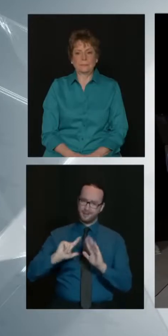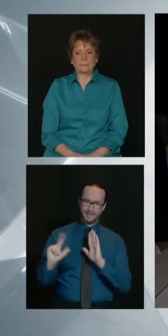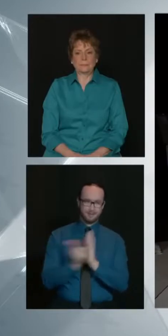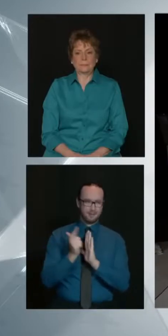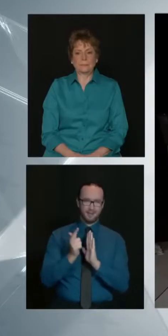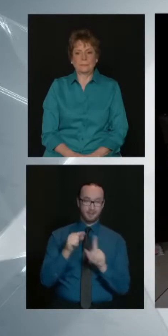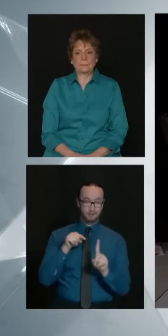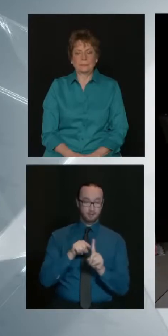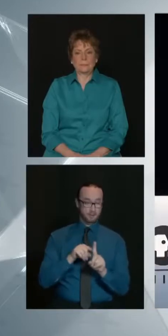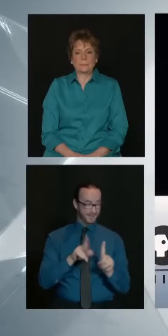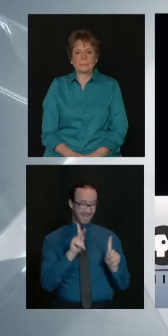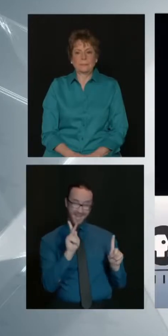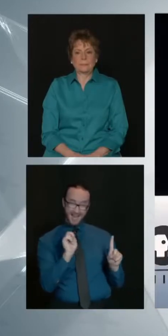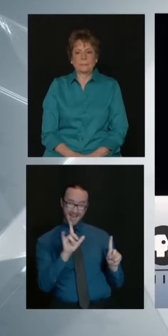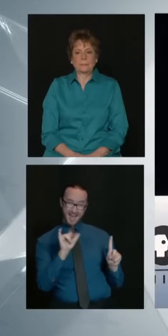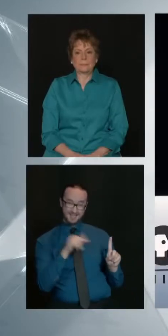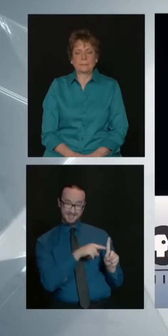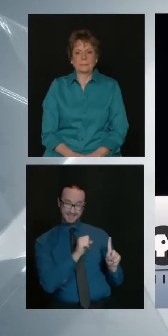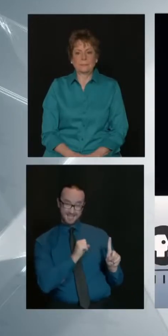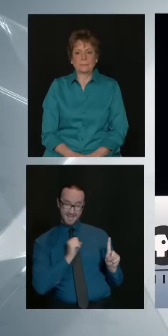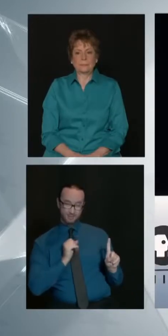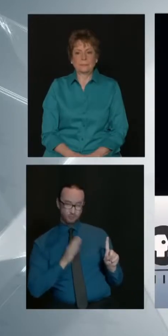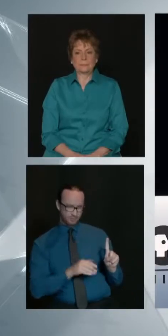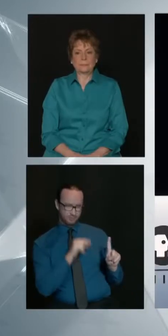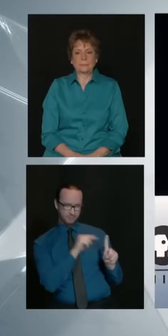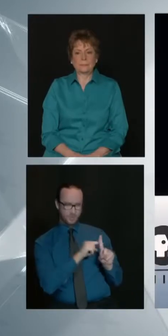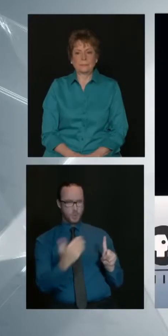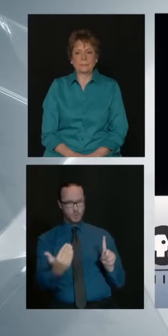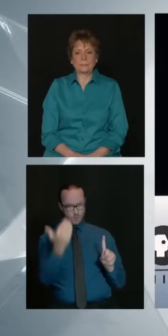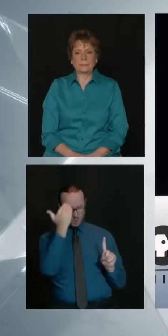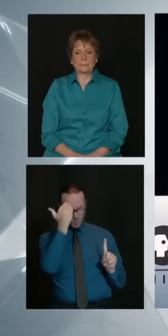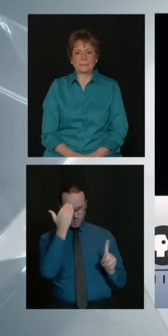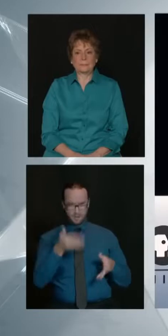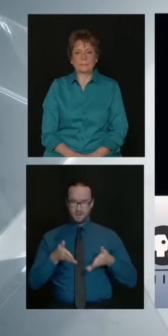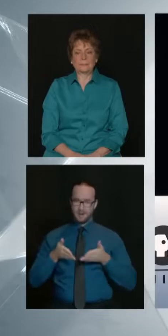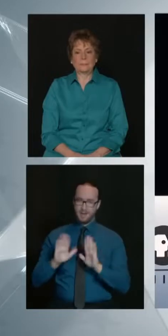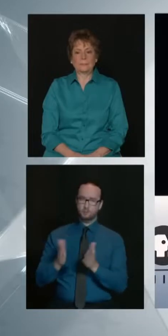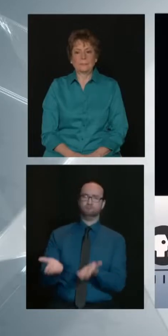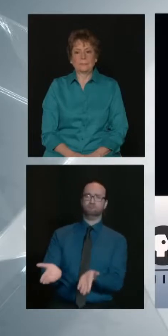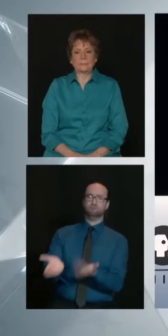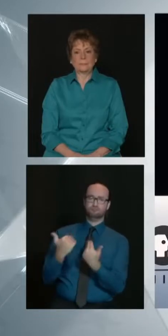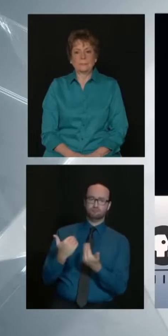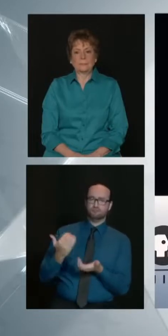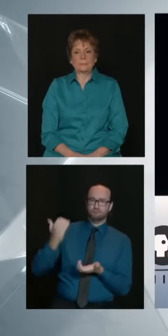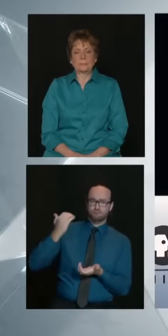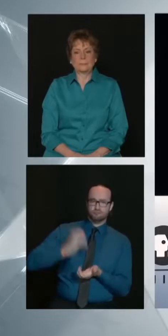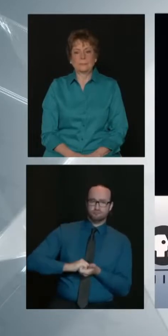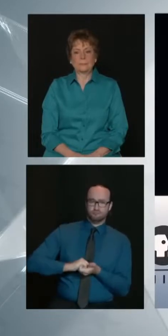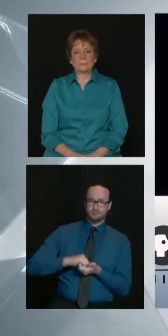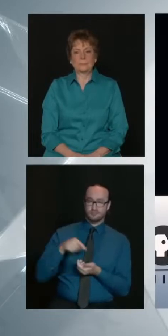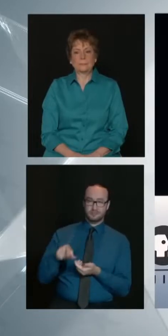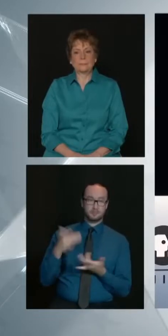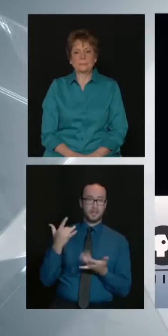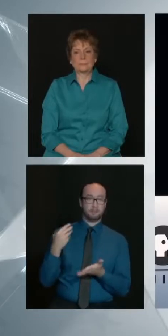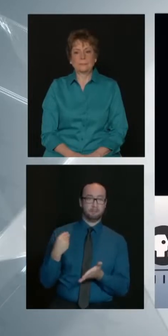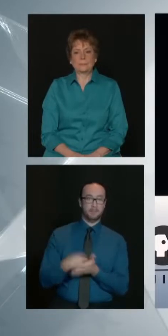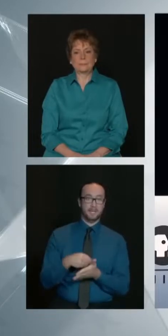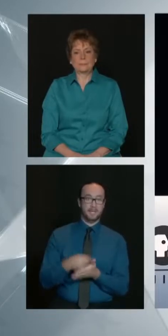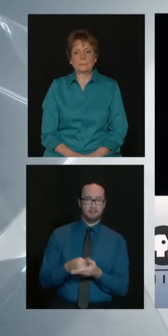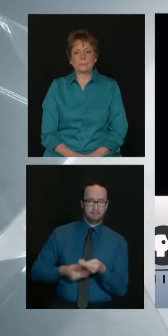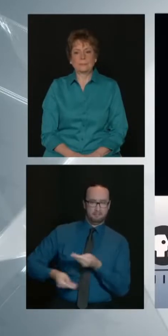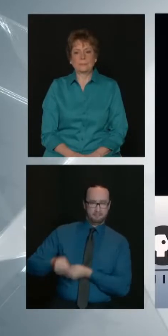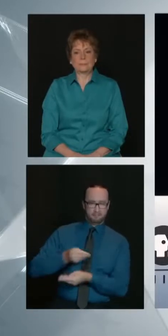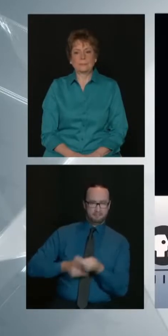but they're given envelopes with cash, plane tickets. Here's a hotel room in Scottsdale. We treat these people better than we treat our own